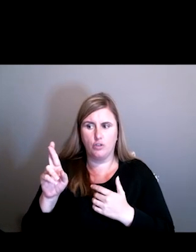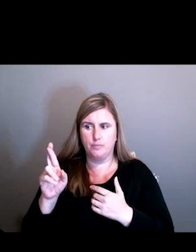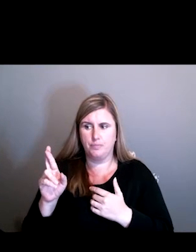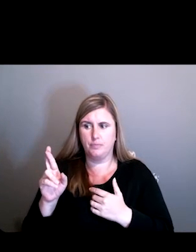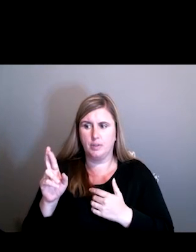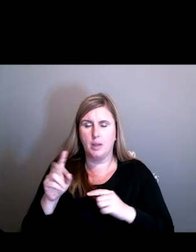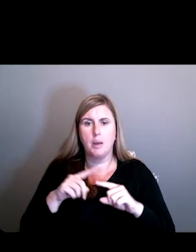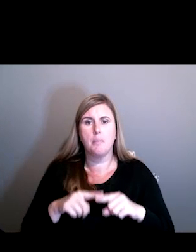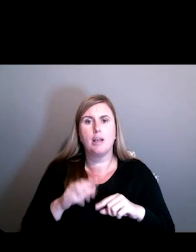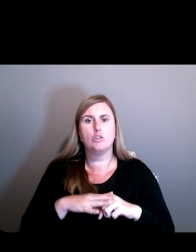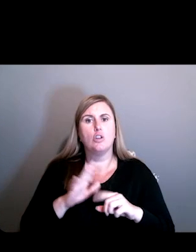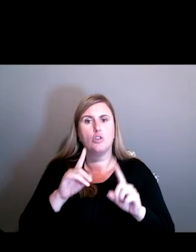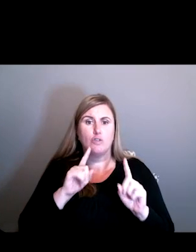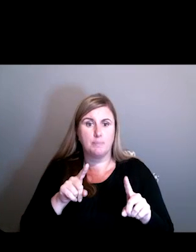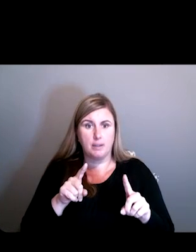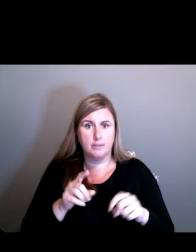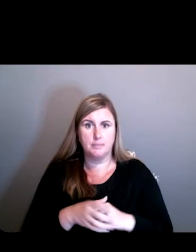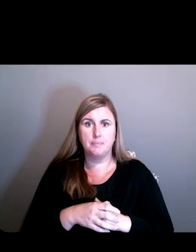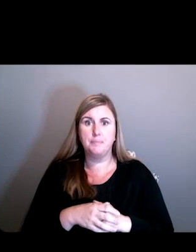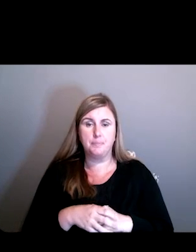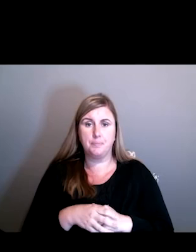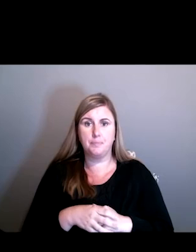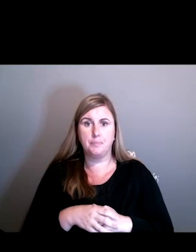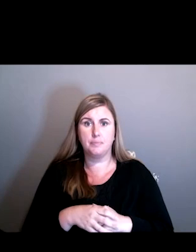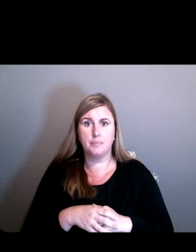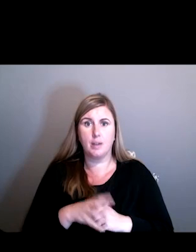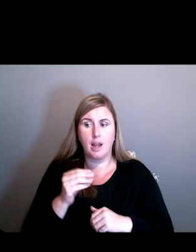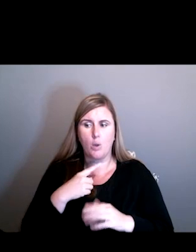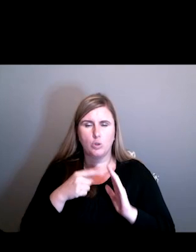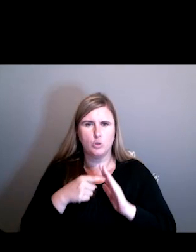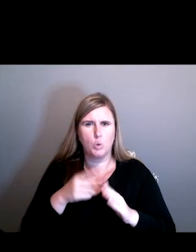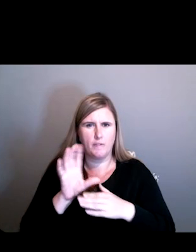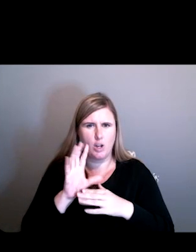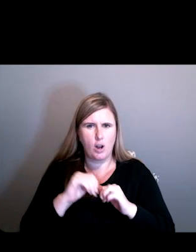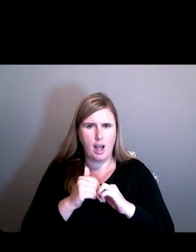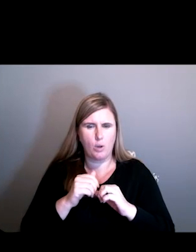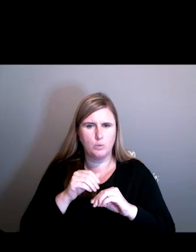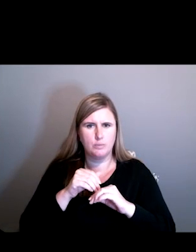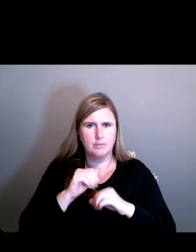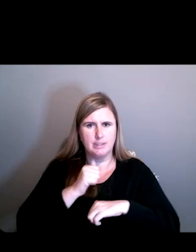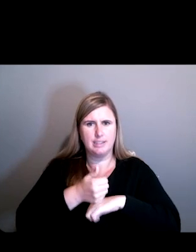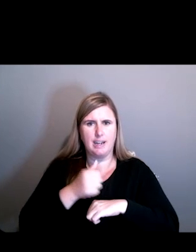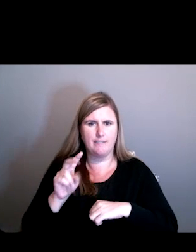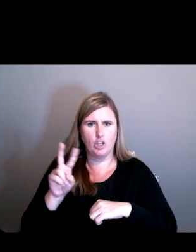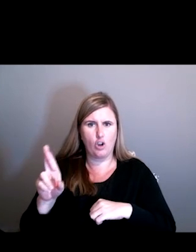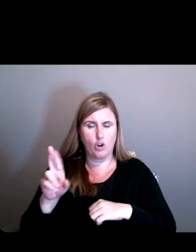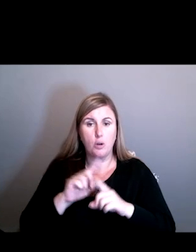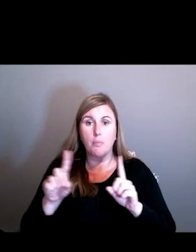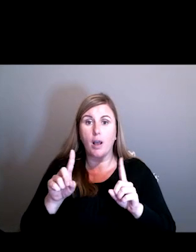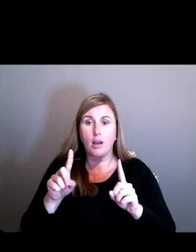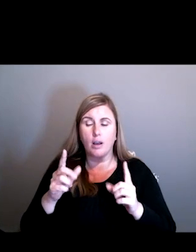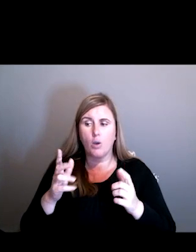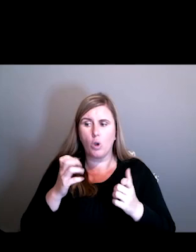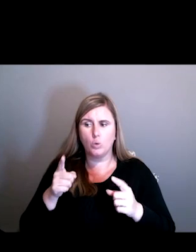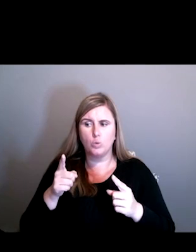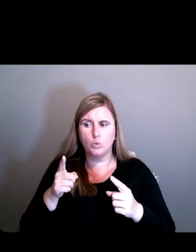a student's VR based on their responses. And I'm going to show you a video on how to set a VR in